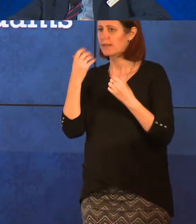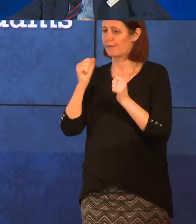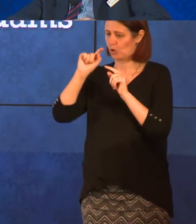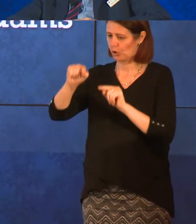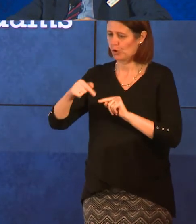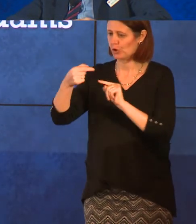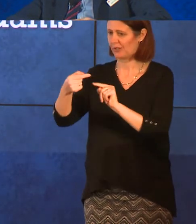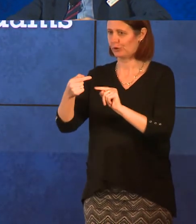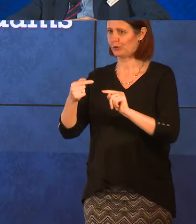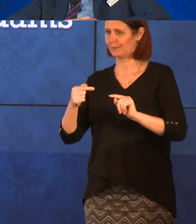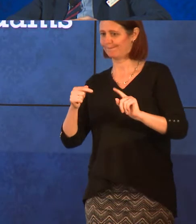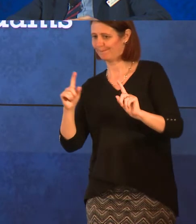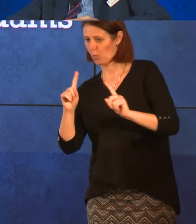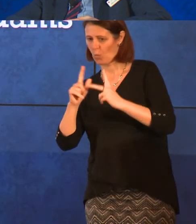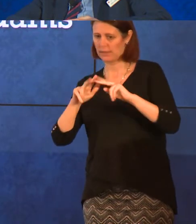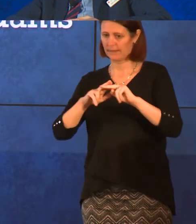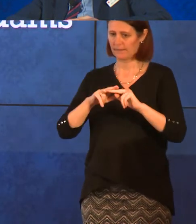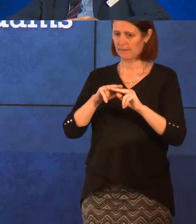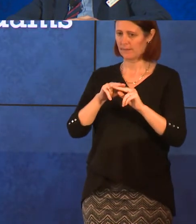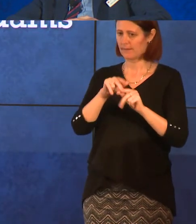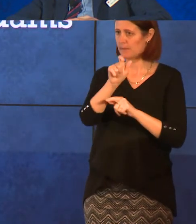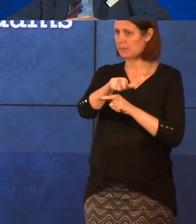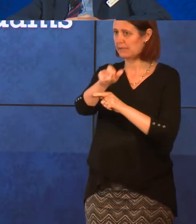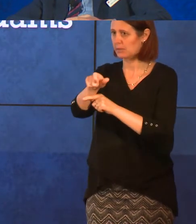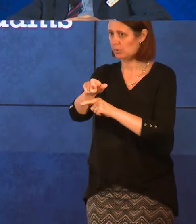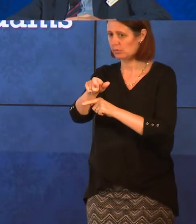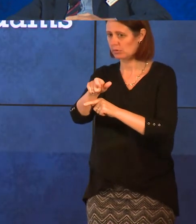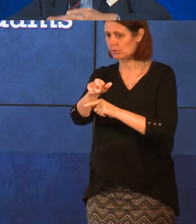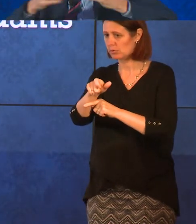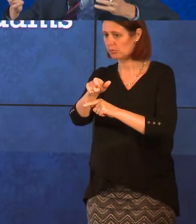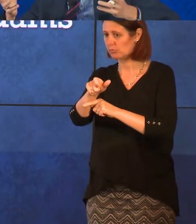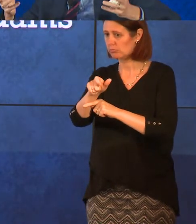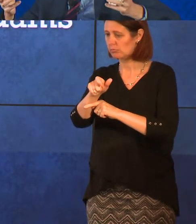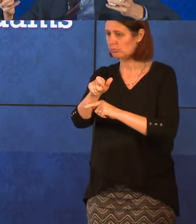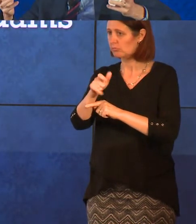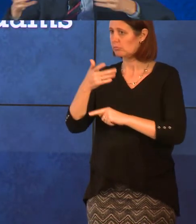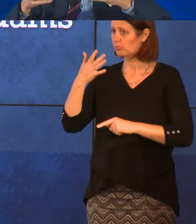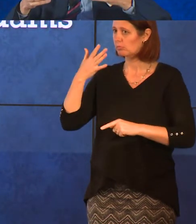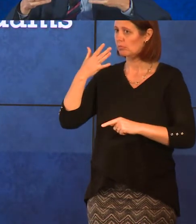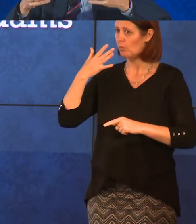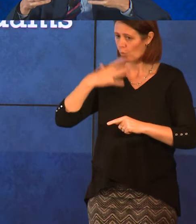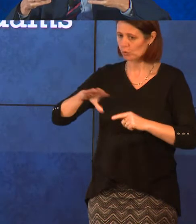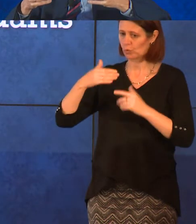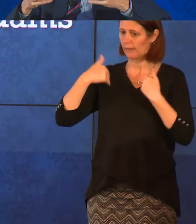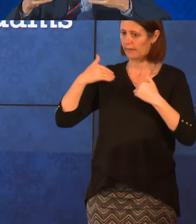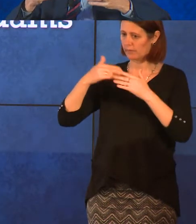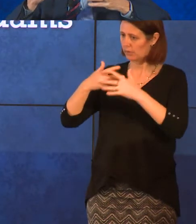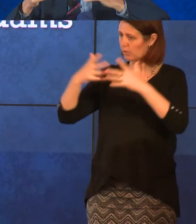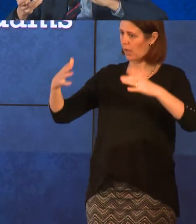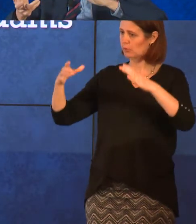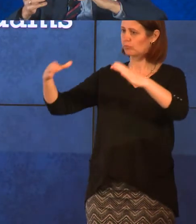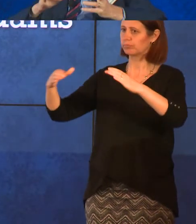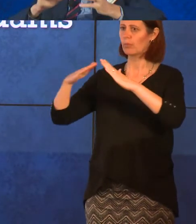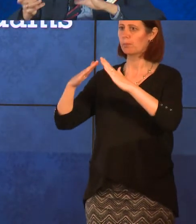challenge of what if participants chose to live in larger settings. Now,